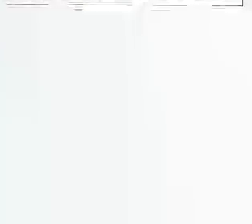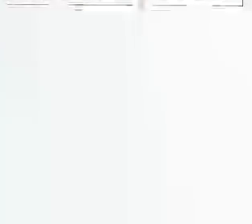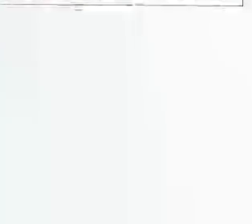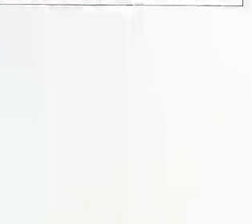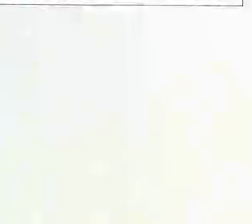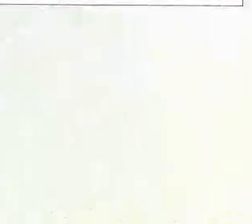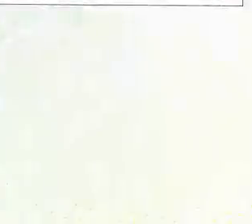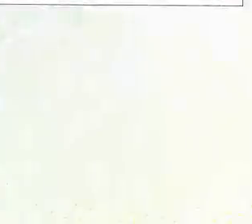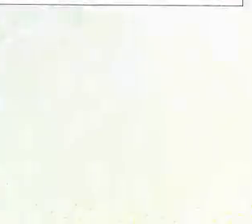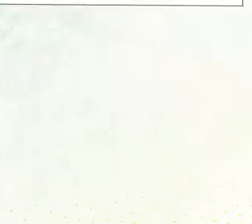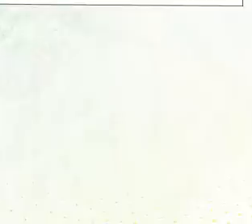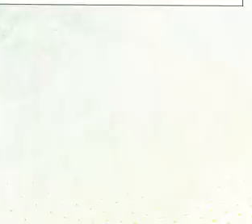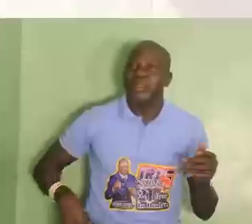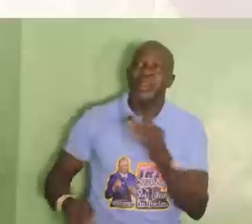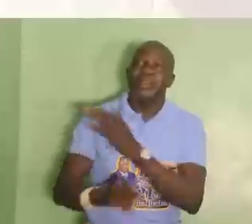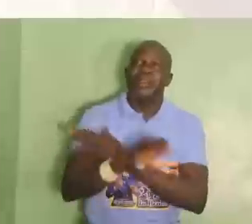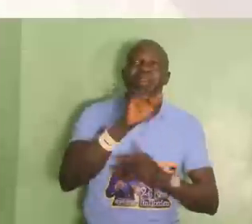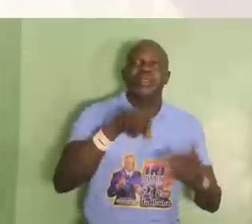yi ese sa